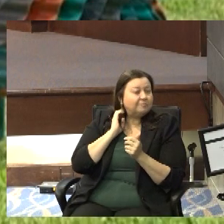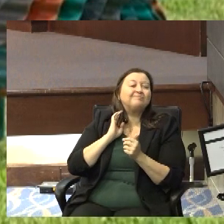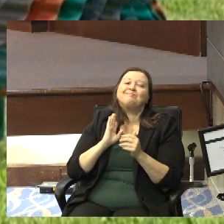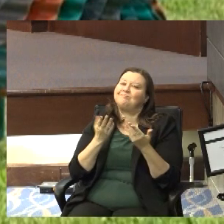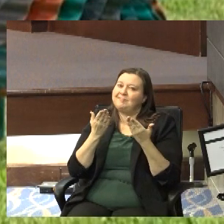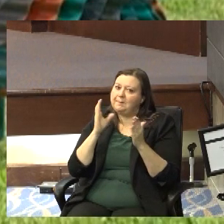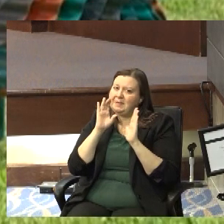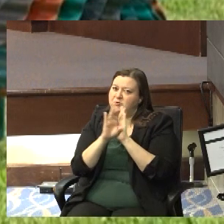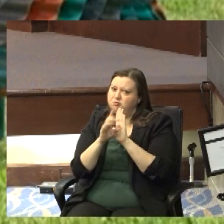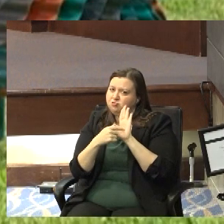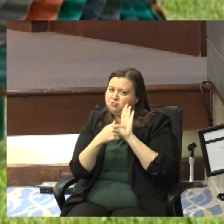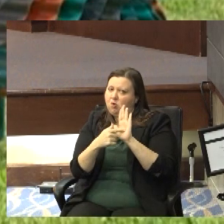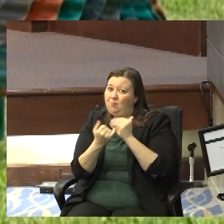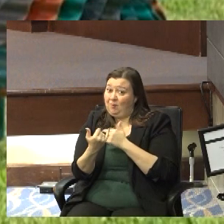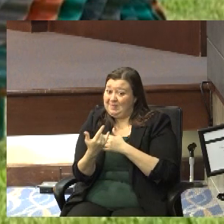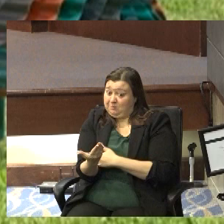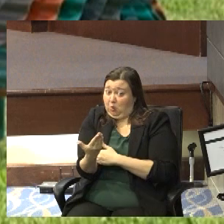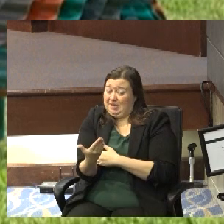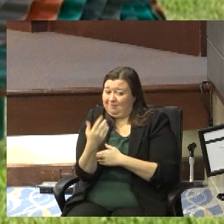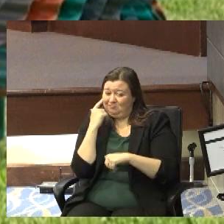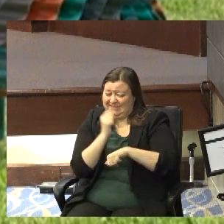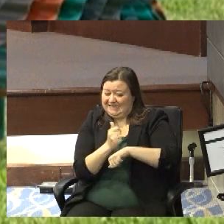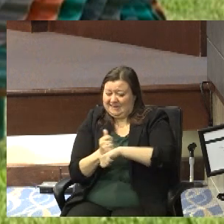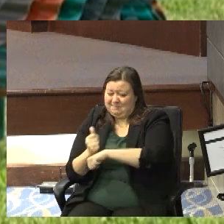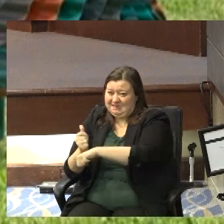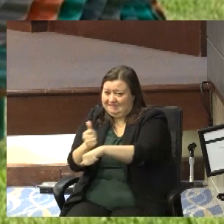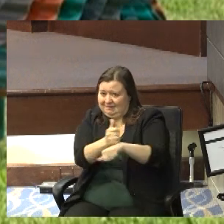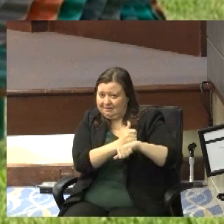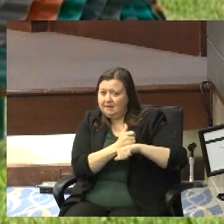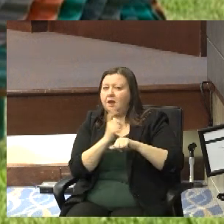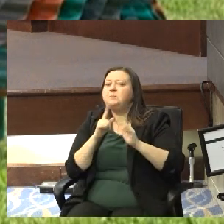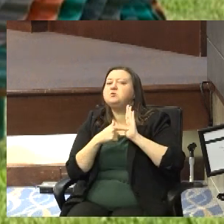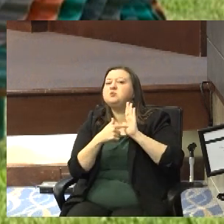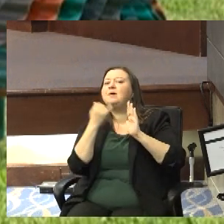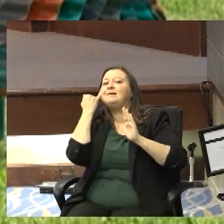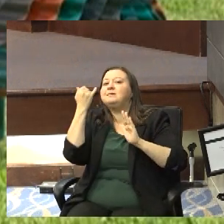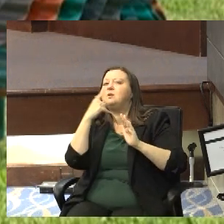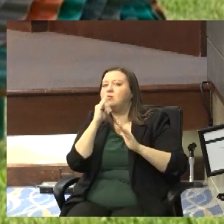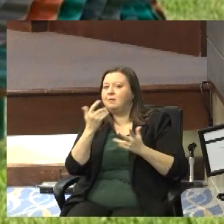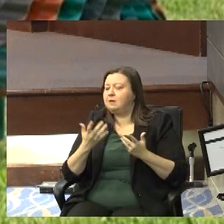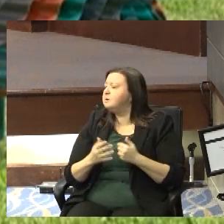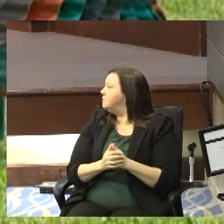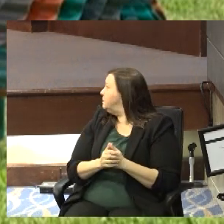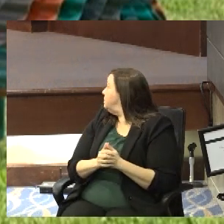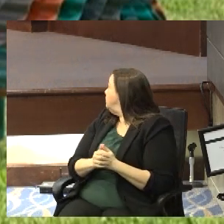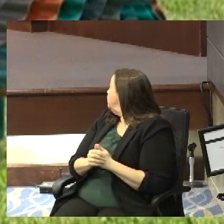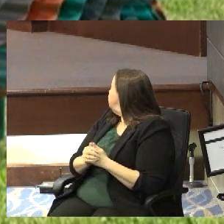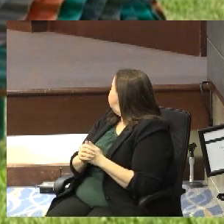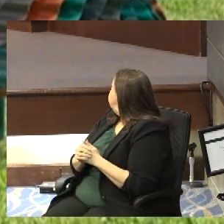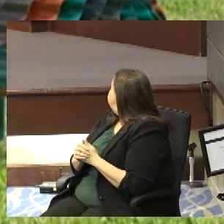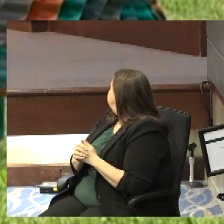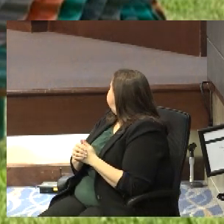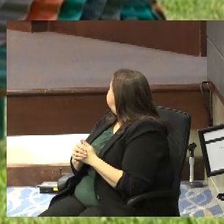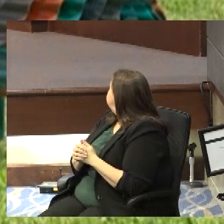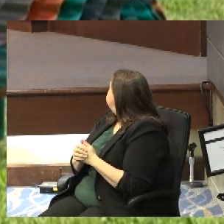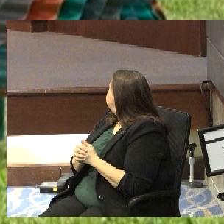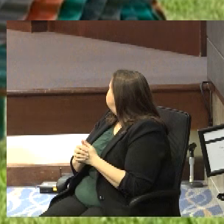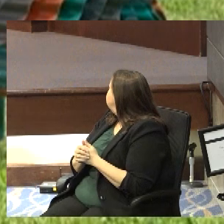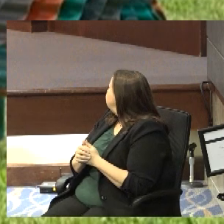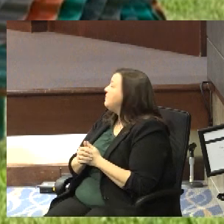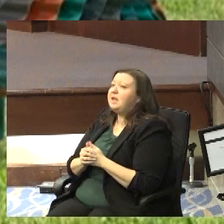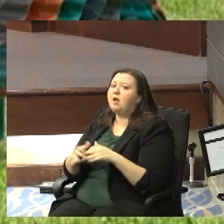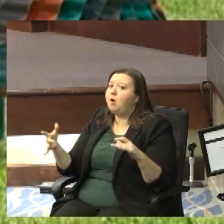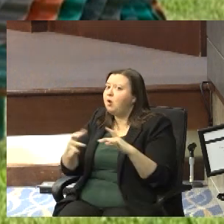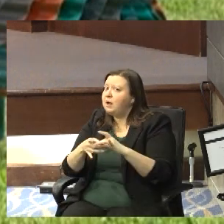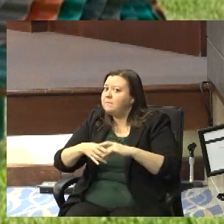And this is a picture just from this morning. Wanted to give you an idea of what these look like at that intersection. Not hooked